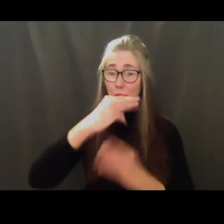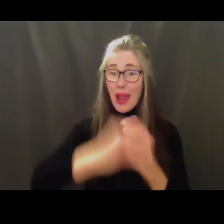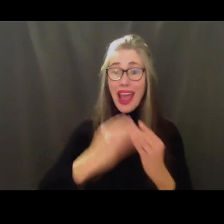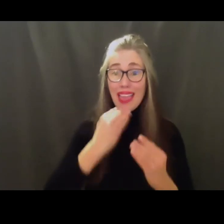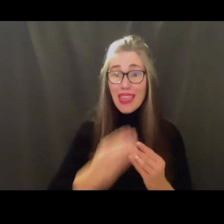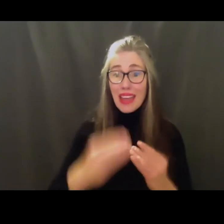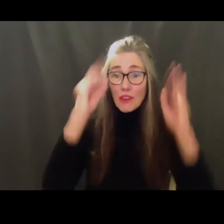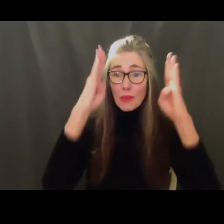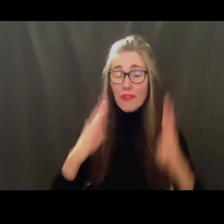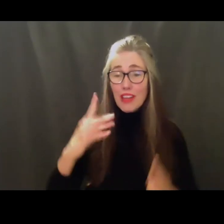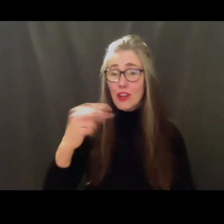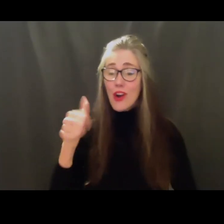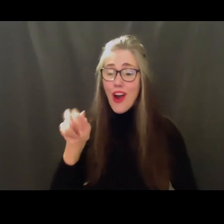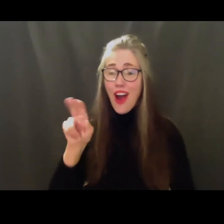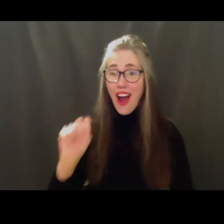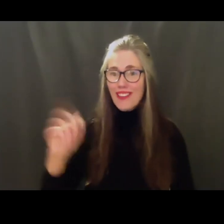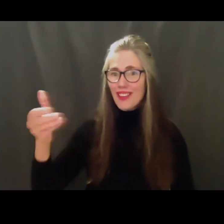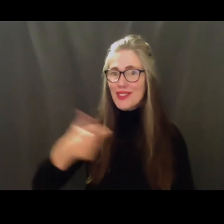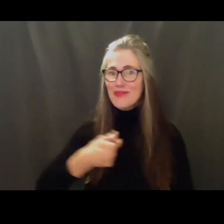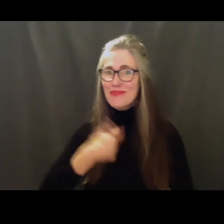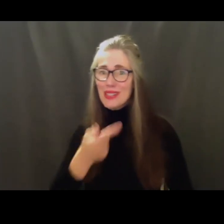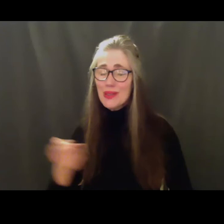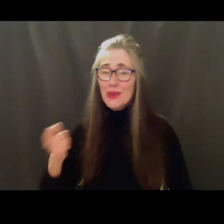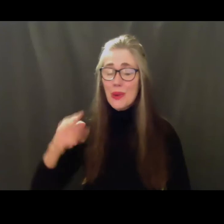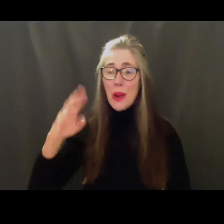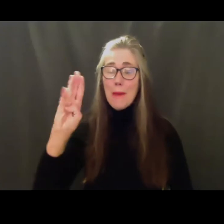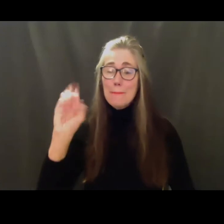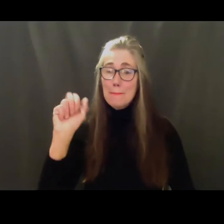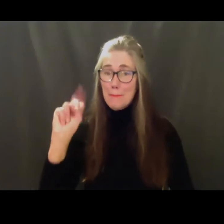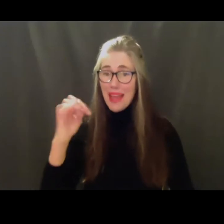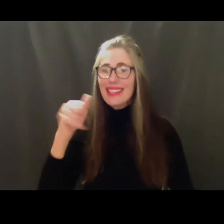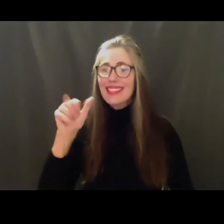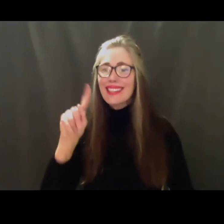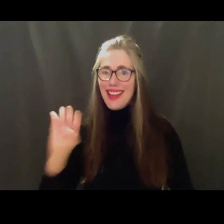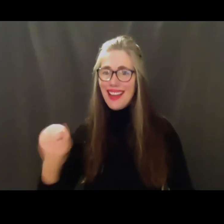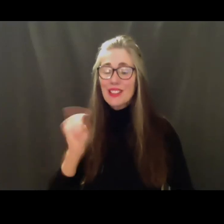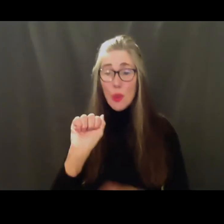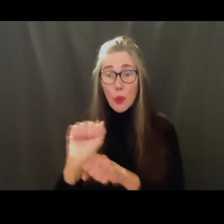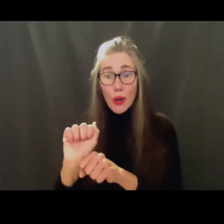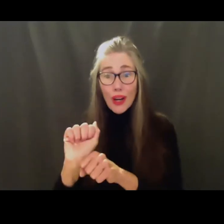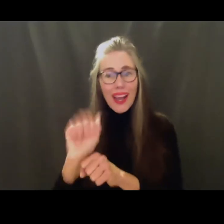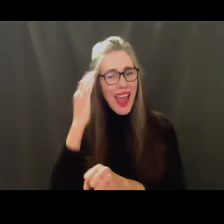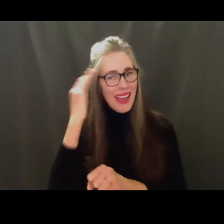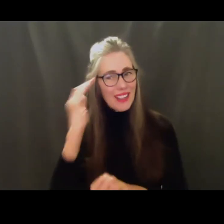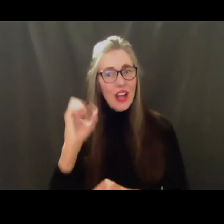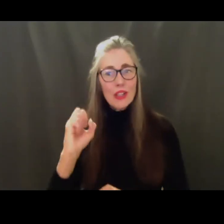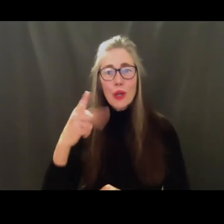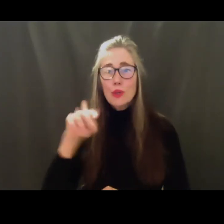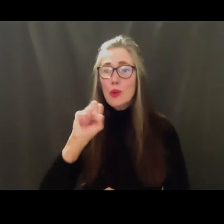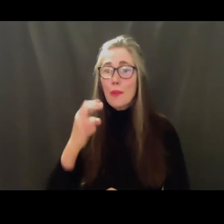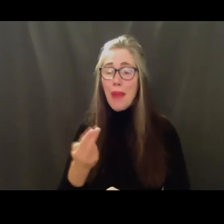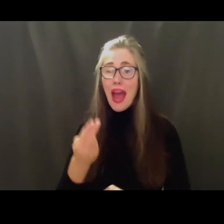for introducing me to Professor Ben Giat's work. I would like to acknowledge the Chumash people, who are the